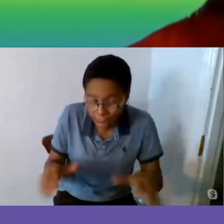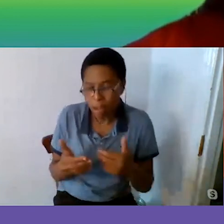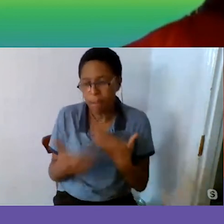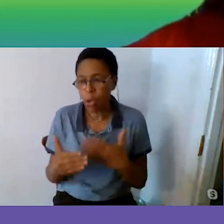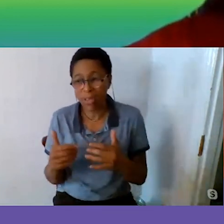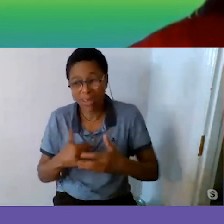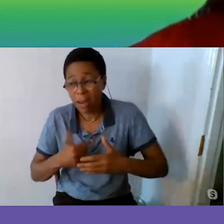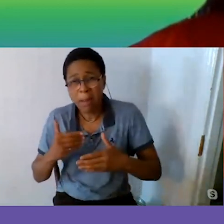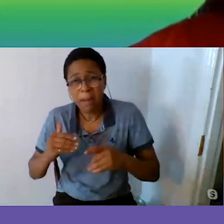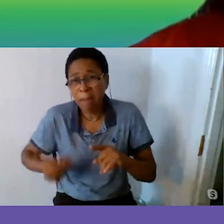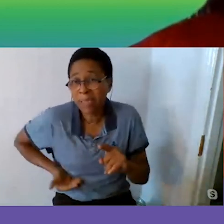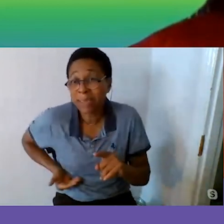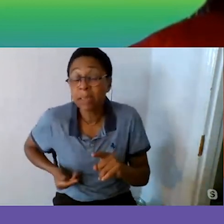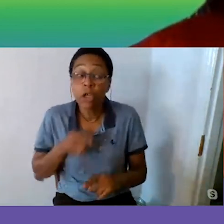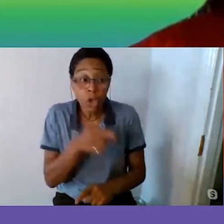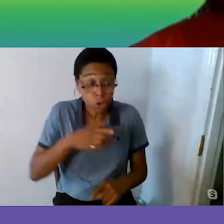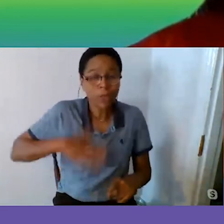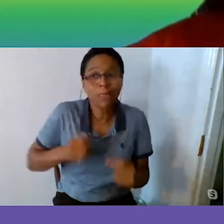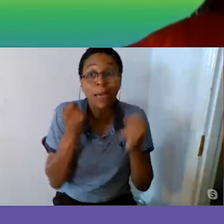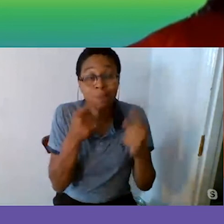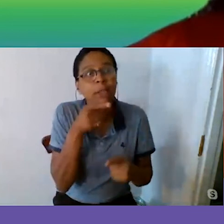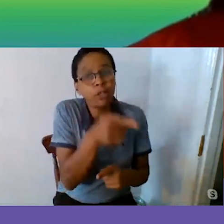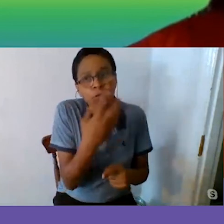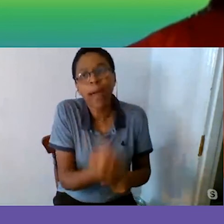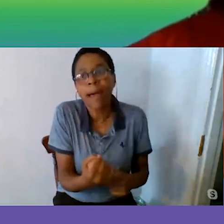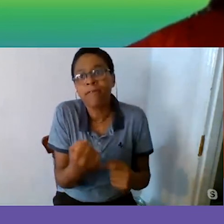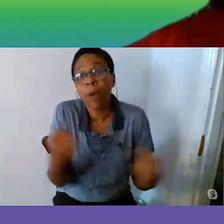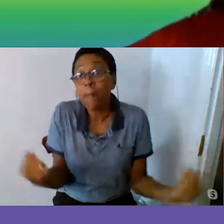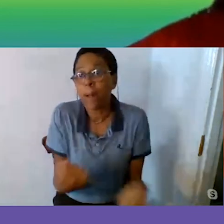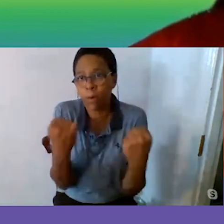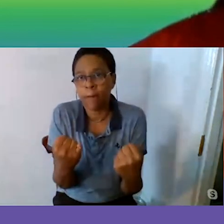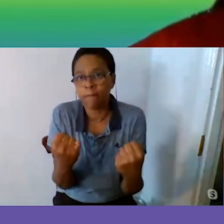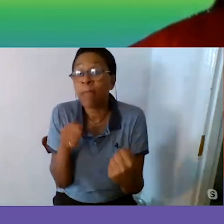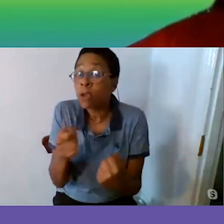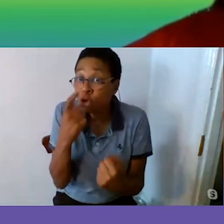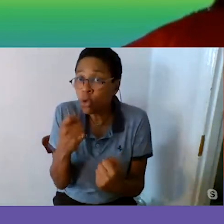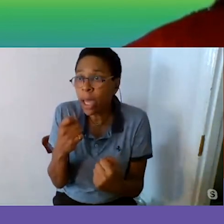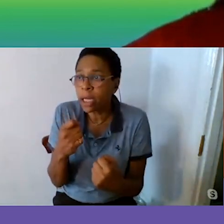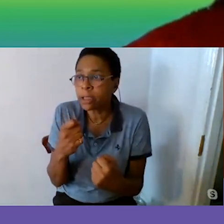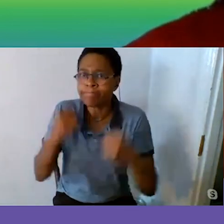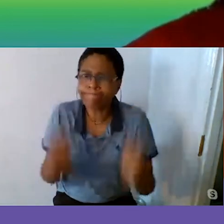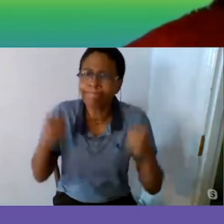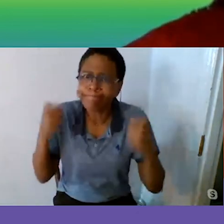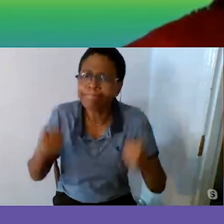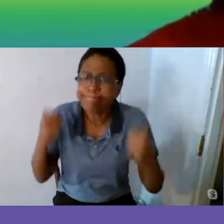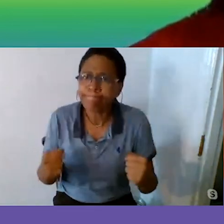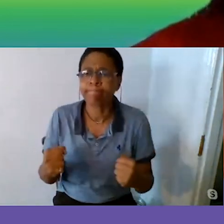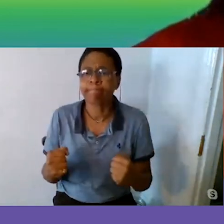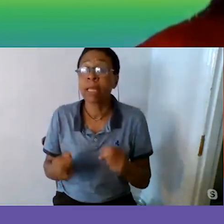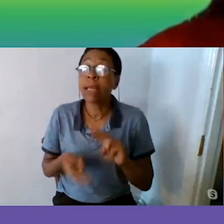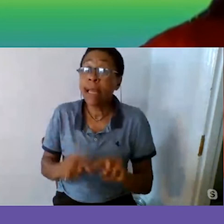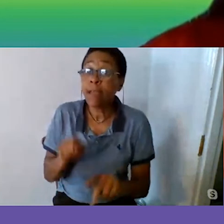anything. Understand that you have the power to help films get better exposure. When you say you love something, your